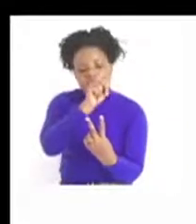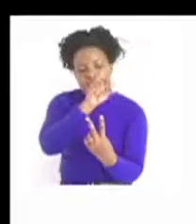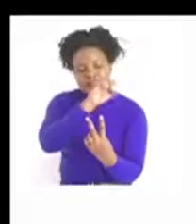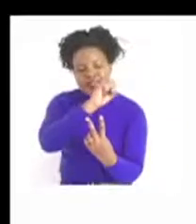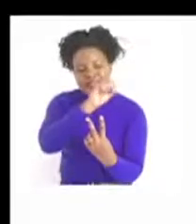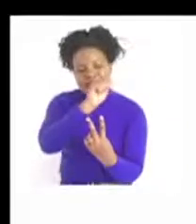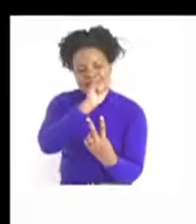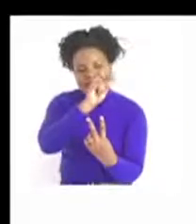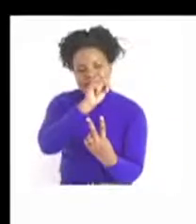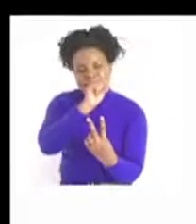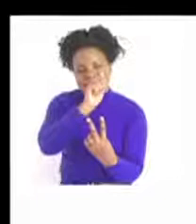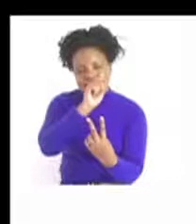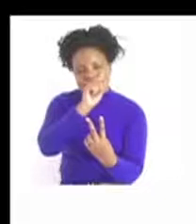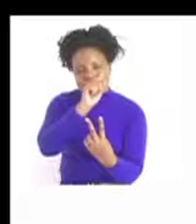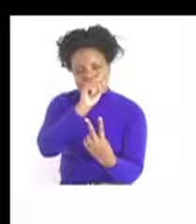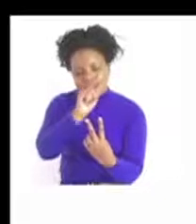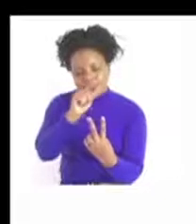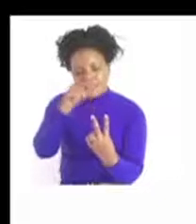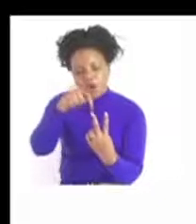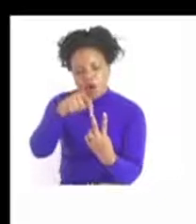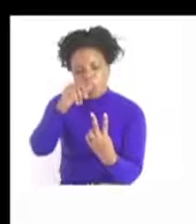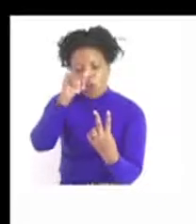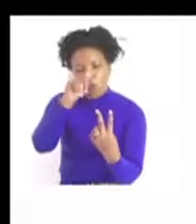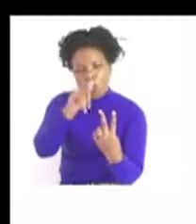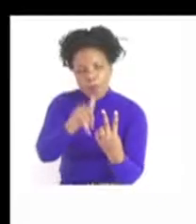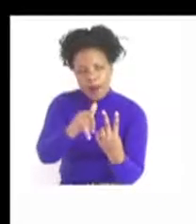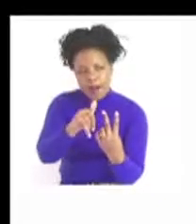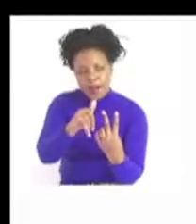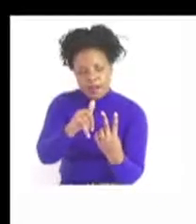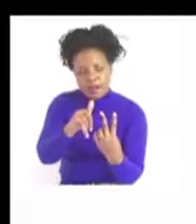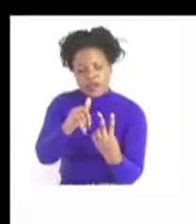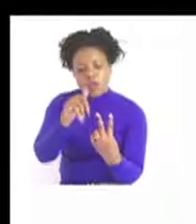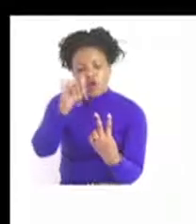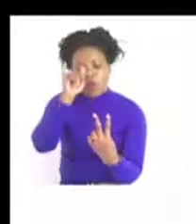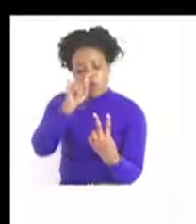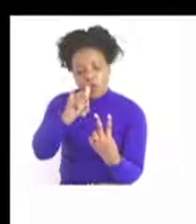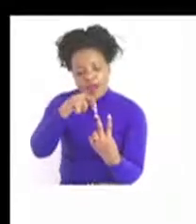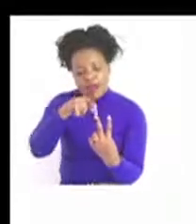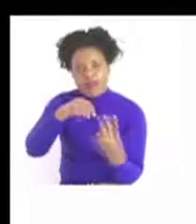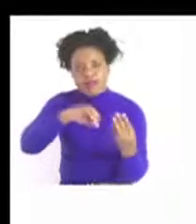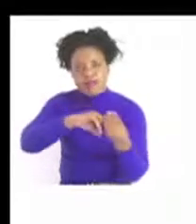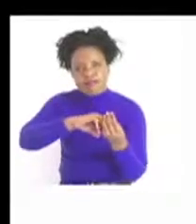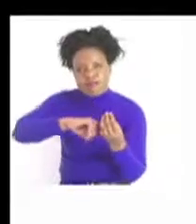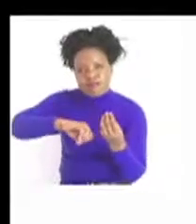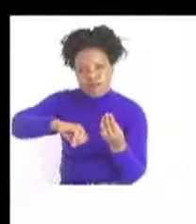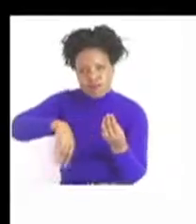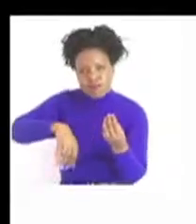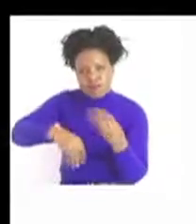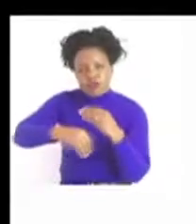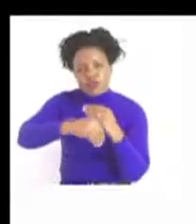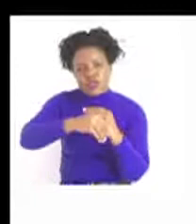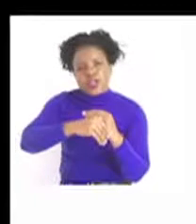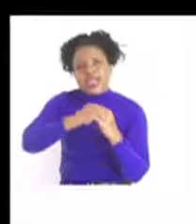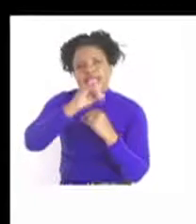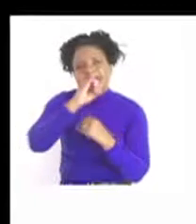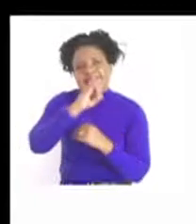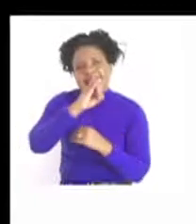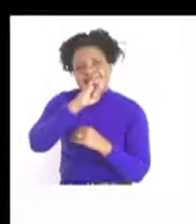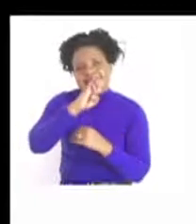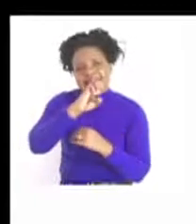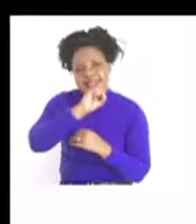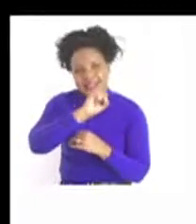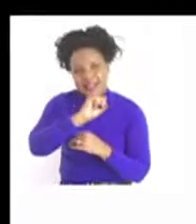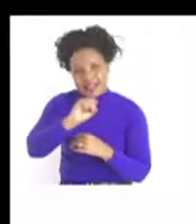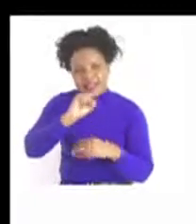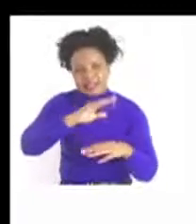cities. 1 party, 2 parties. 1 baby, 4 babies. 1